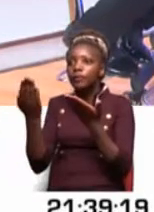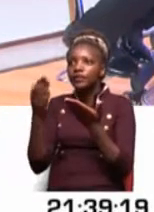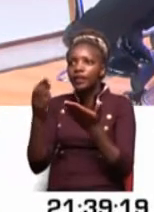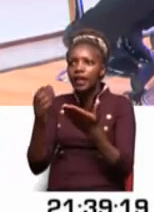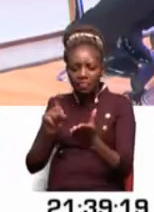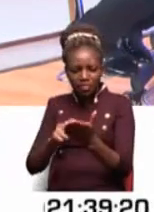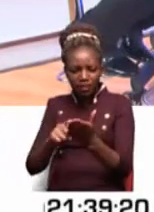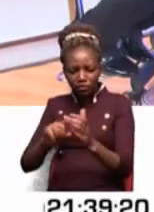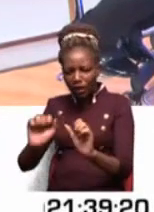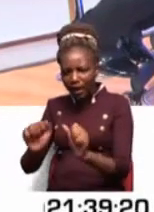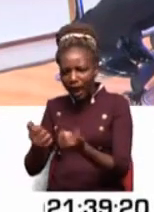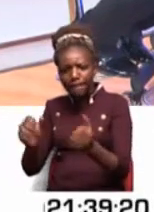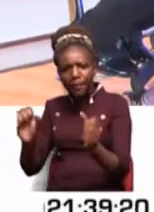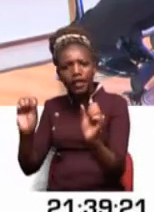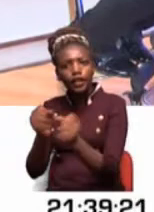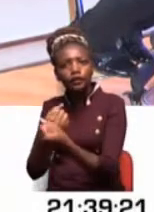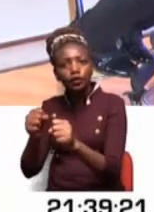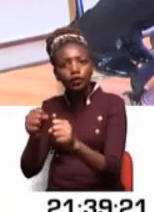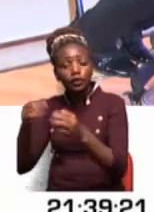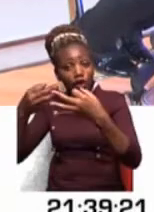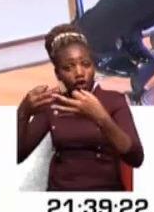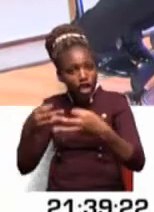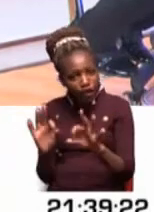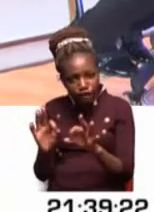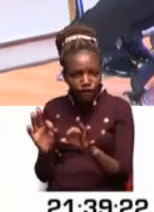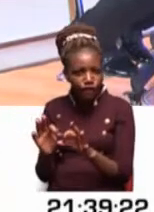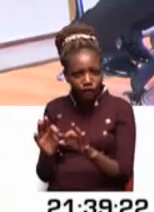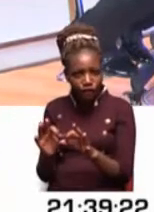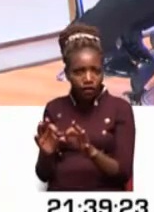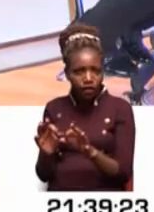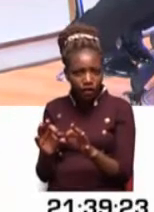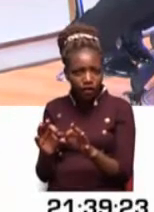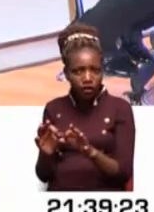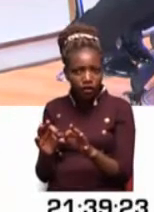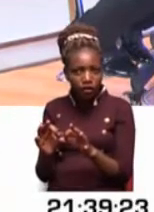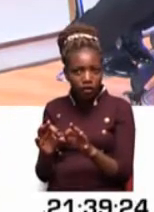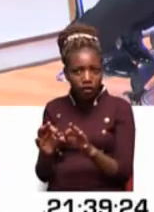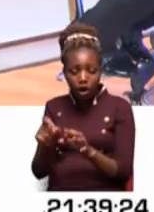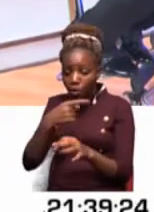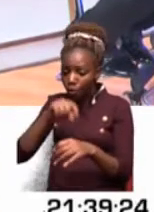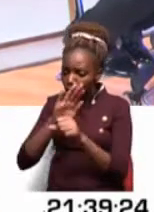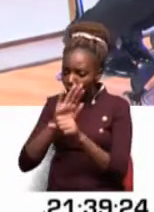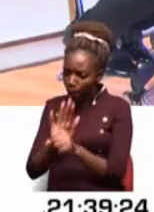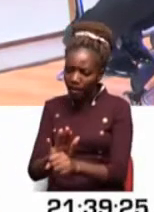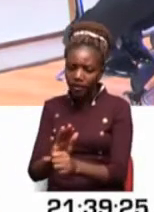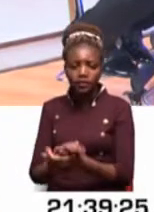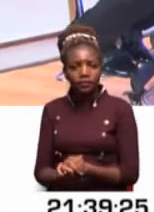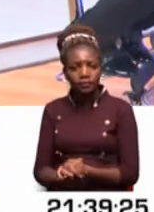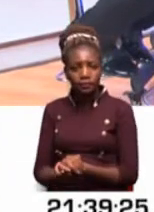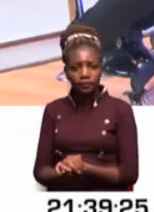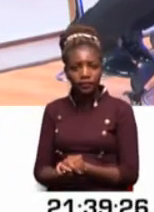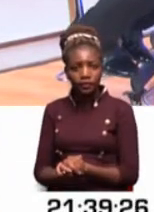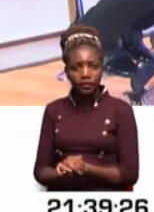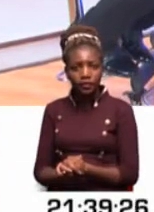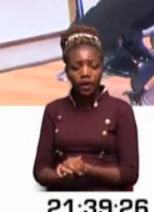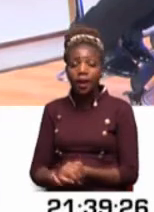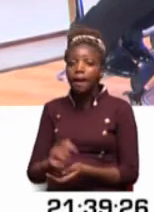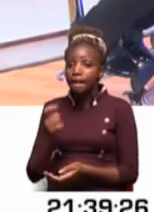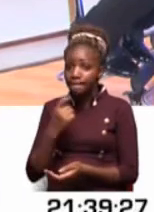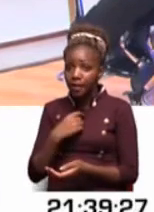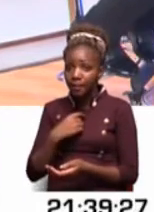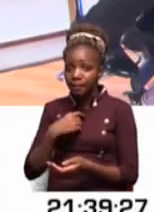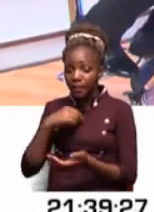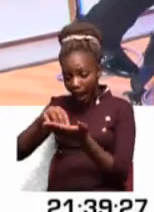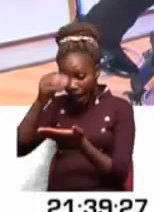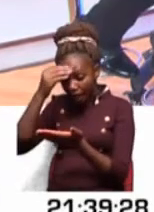happen when the regulatory framework is oppressive. I've been very lucky to learn and live in a